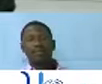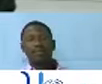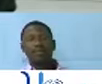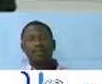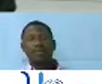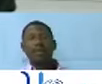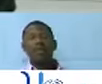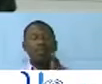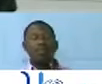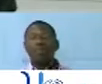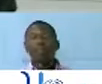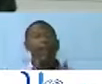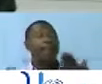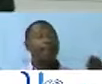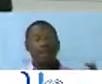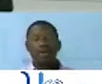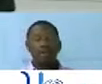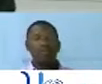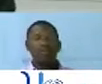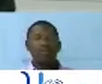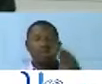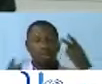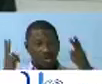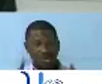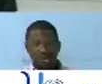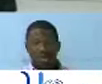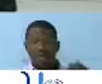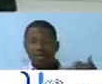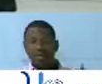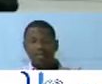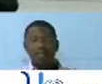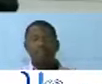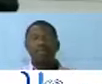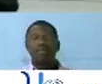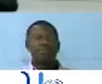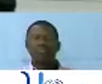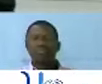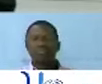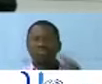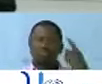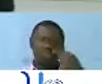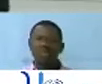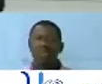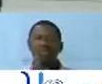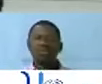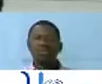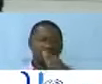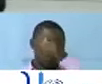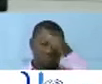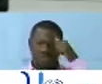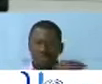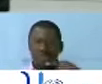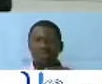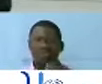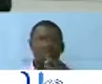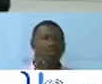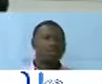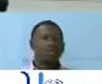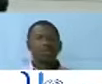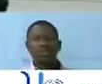the majority of us did not recognize his authority to serve as a judge. Or his